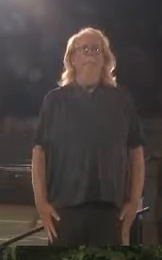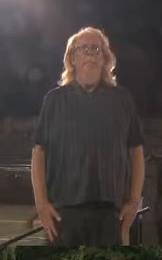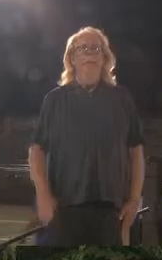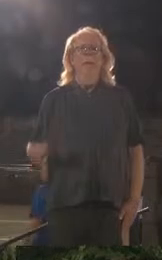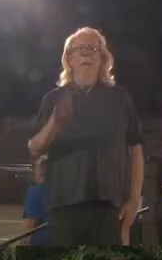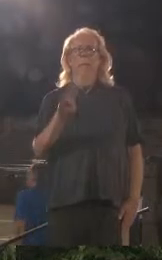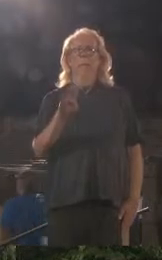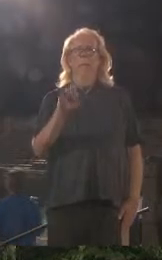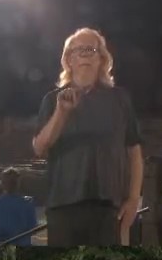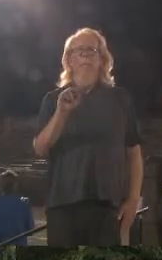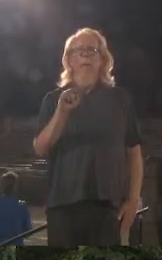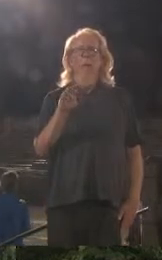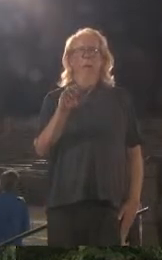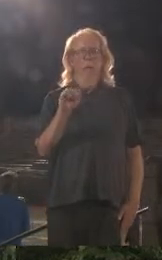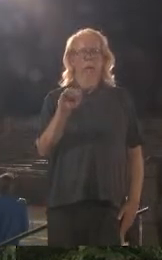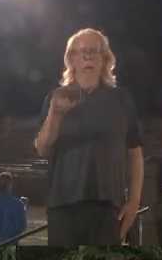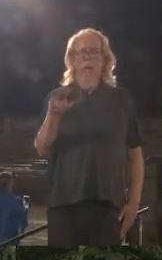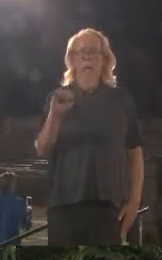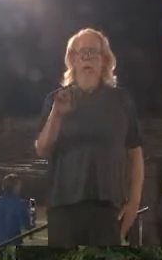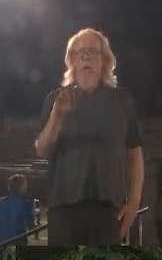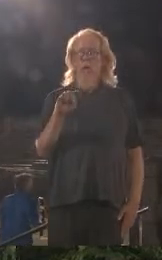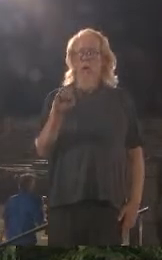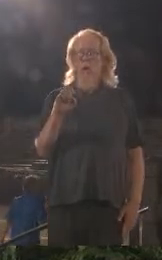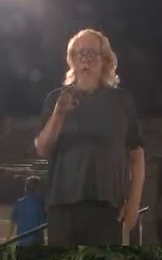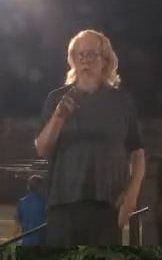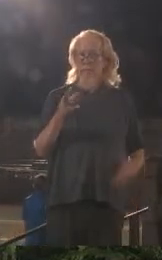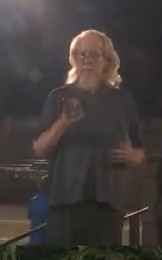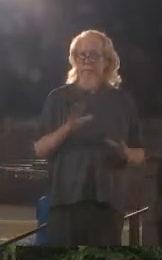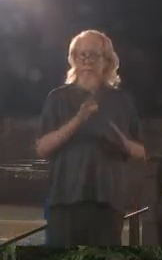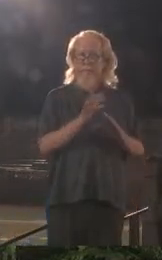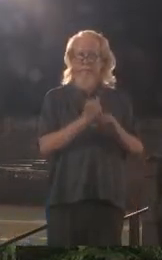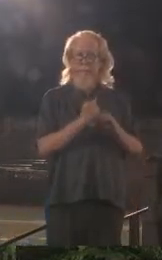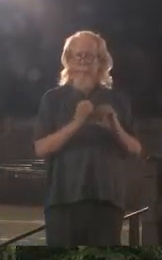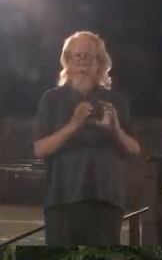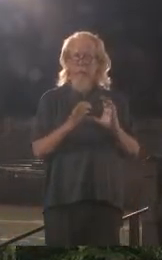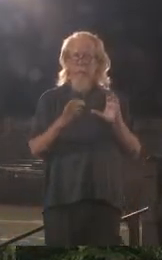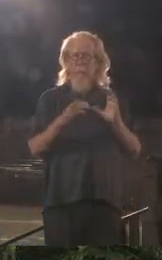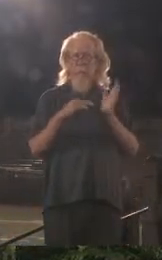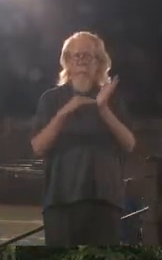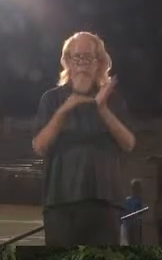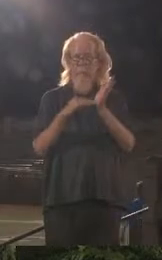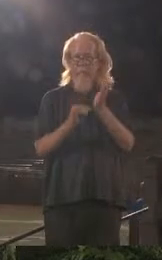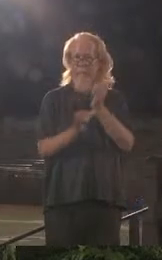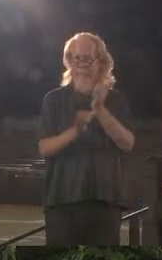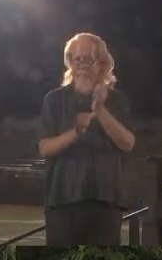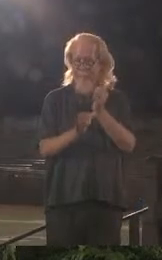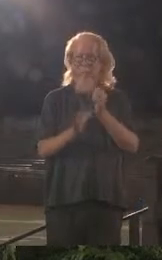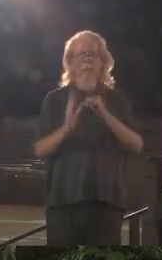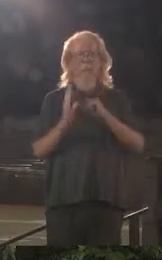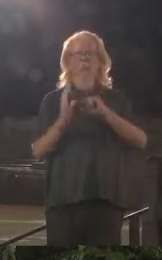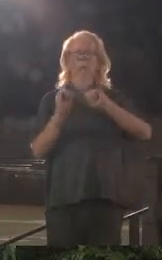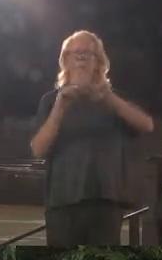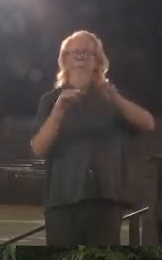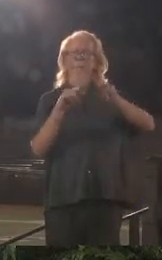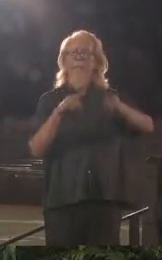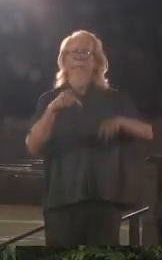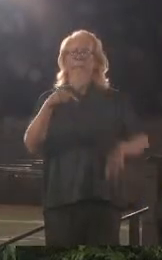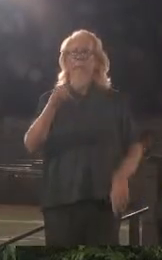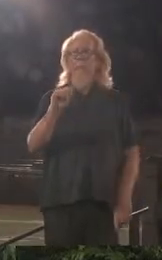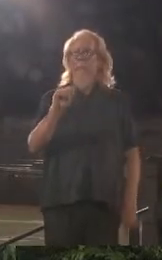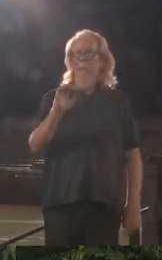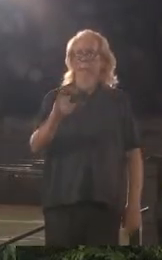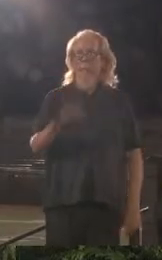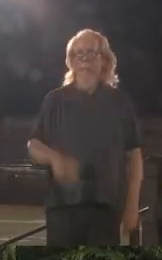Blanca Isabel Carter earned certification as a medical assistant and will be attending Palo Alto College.